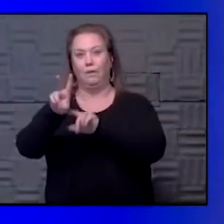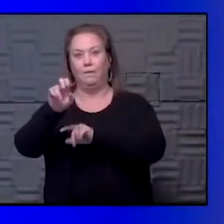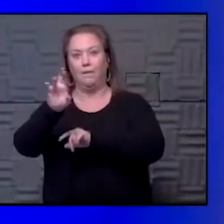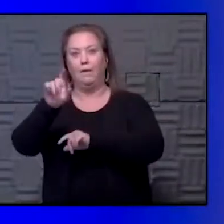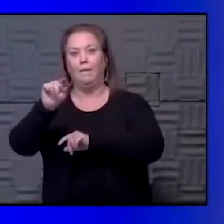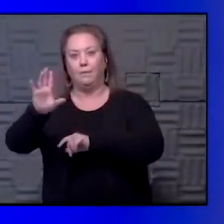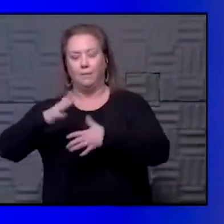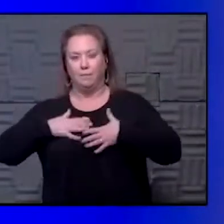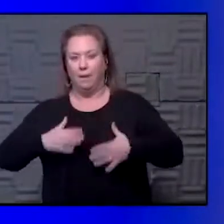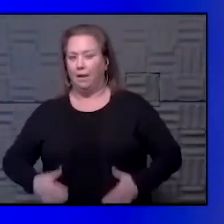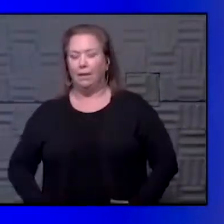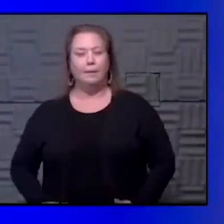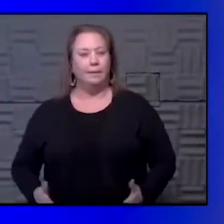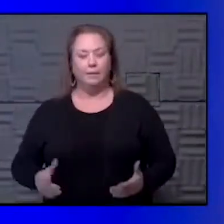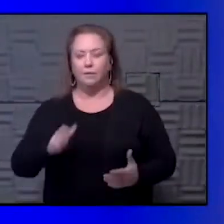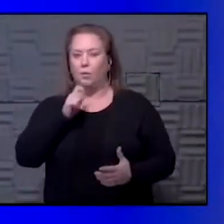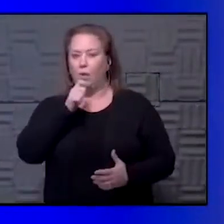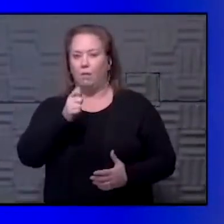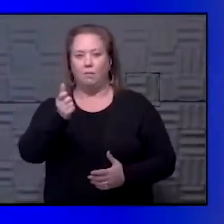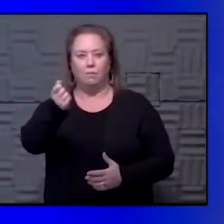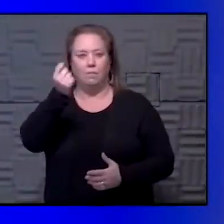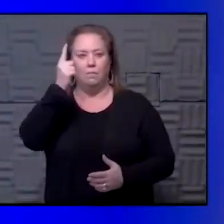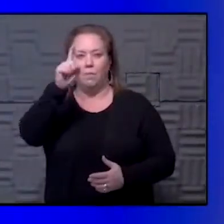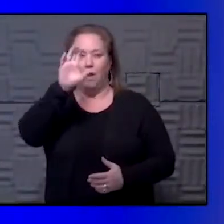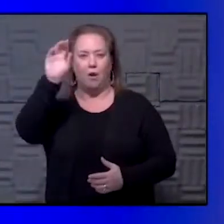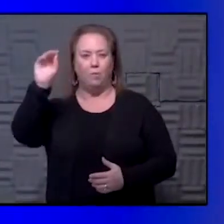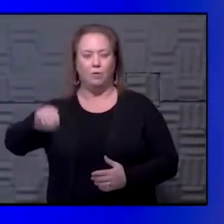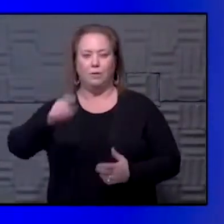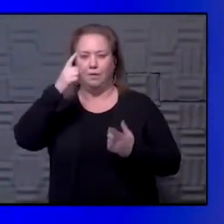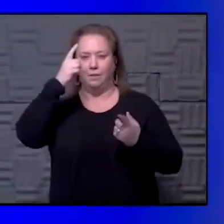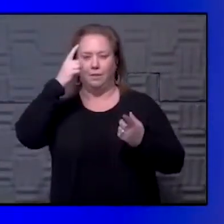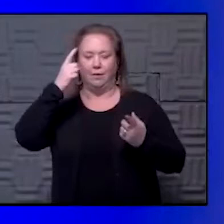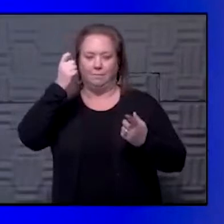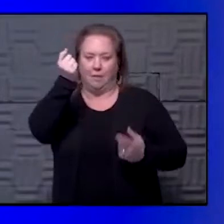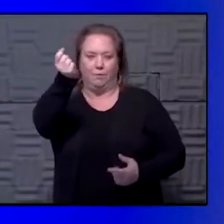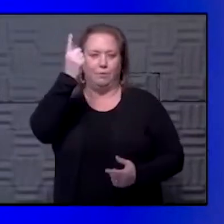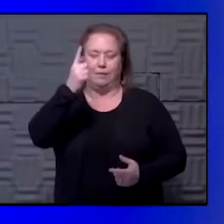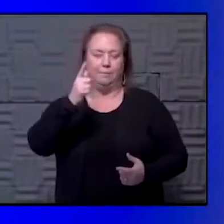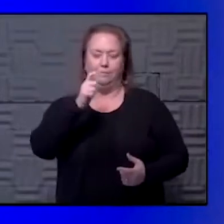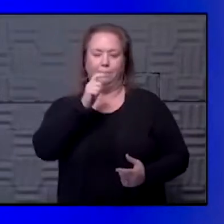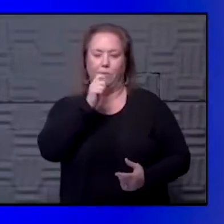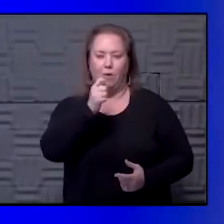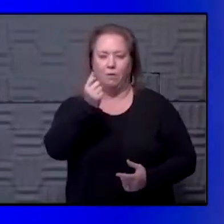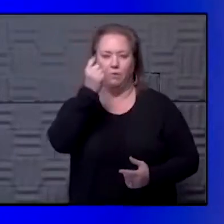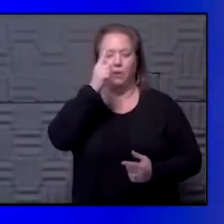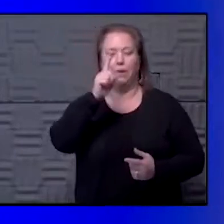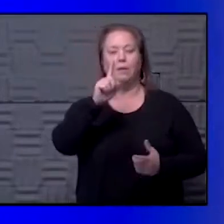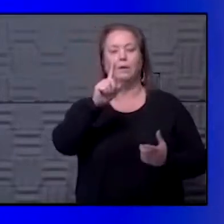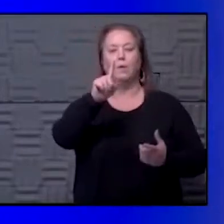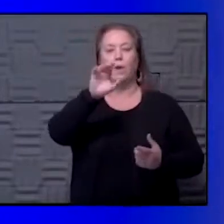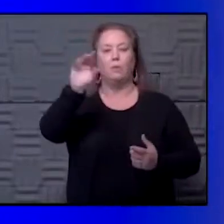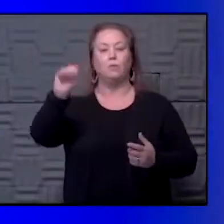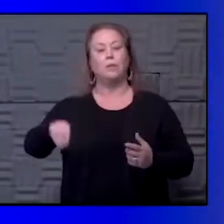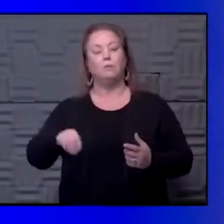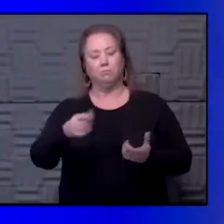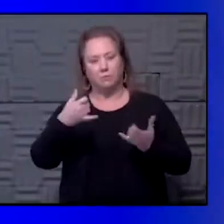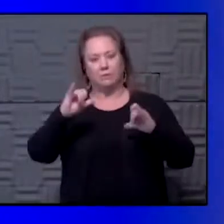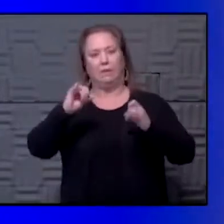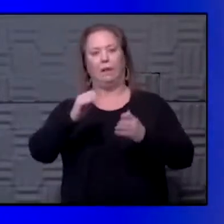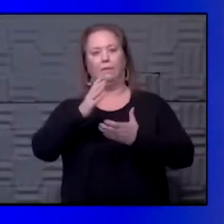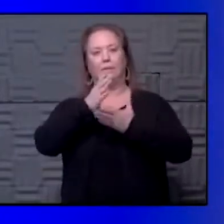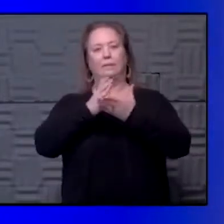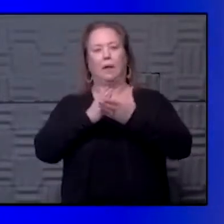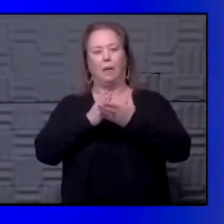illness. So we don't fully understand that. To agree with you, we don't know the full answer to that. You probably still have some